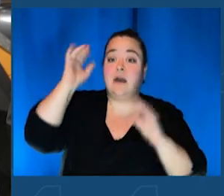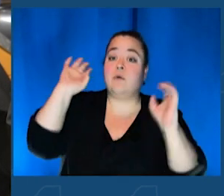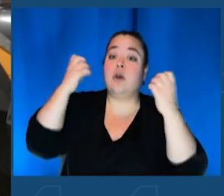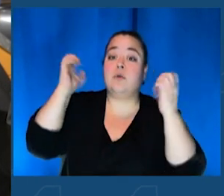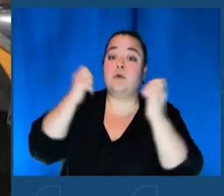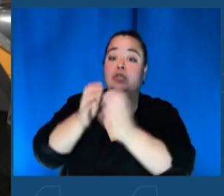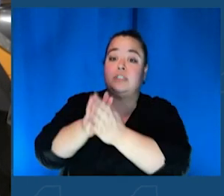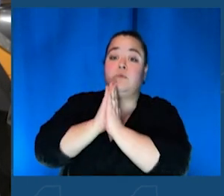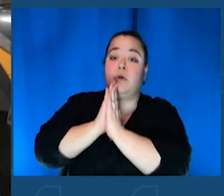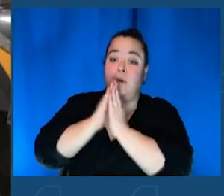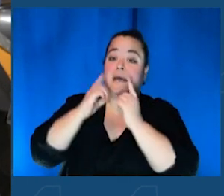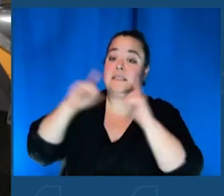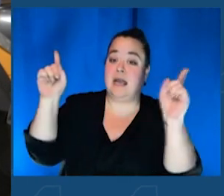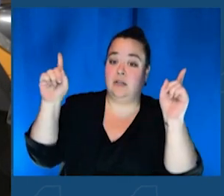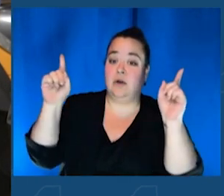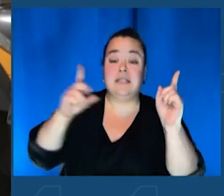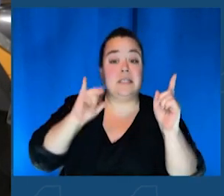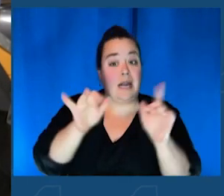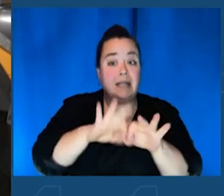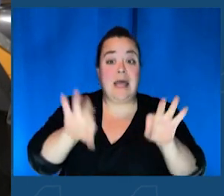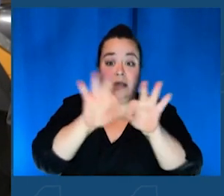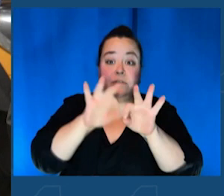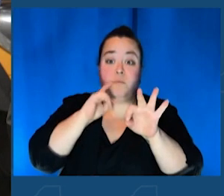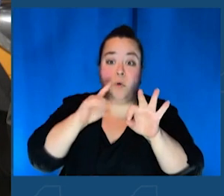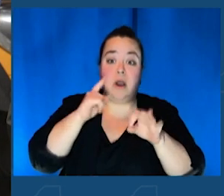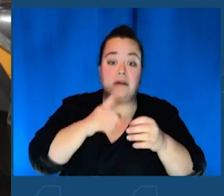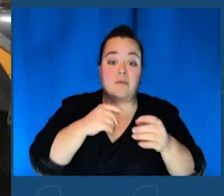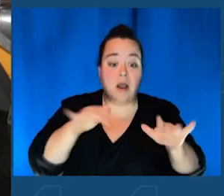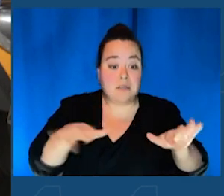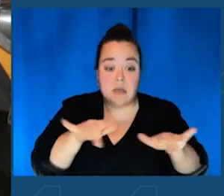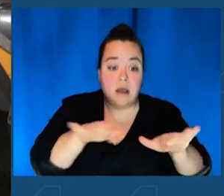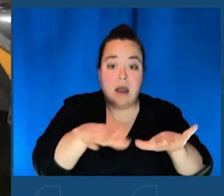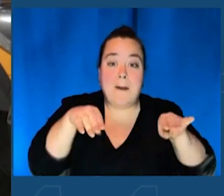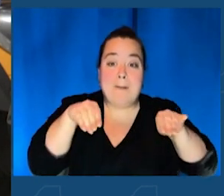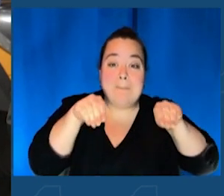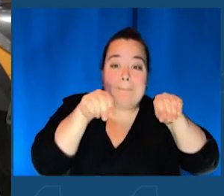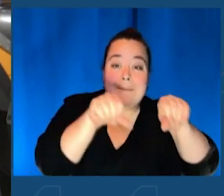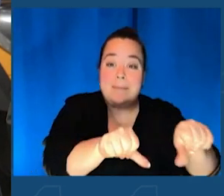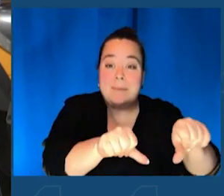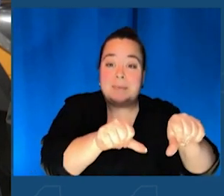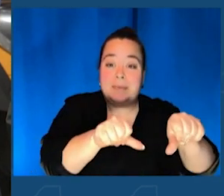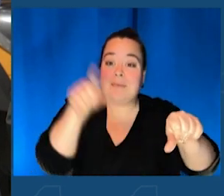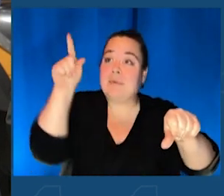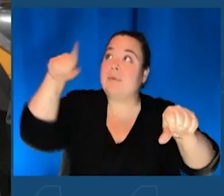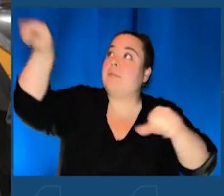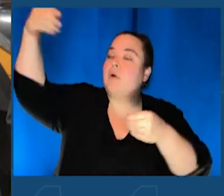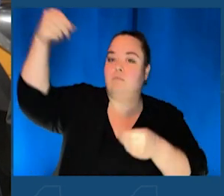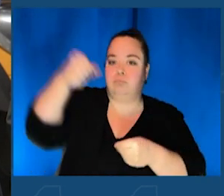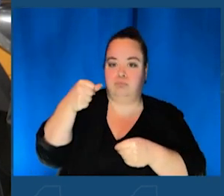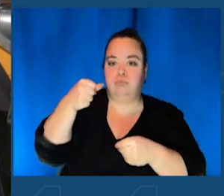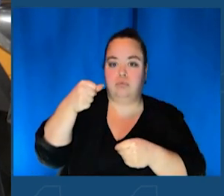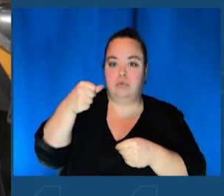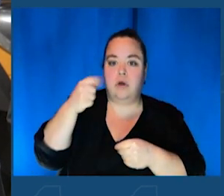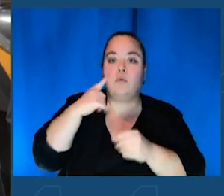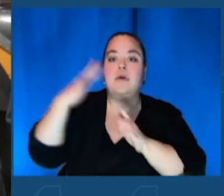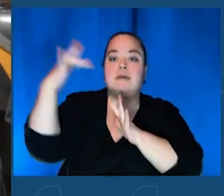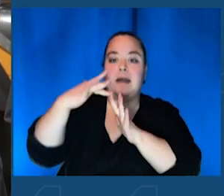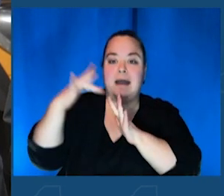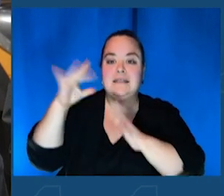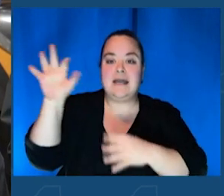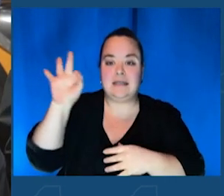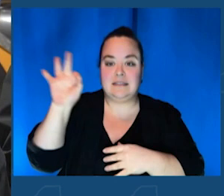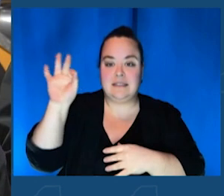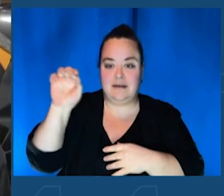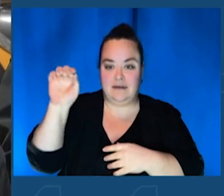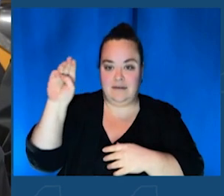This is important for us to be able to receive reimbursements for the expenses of this storm. We've been in contact with FEMA, and we